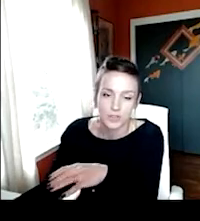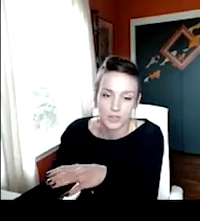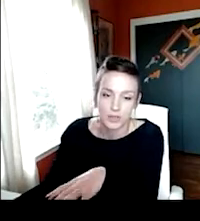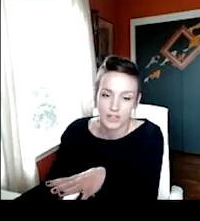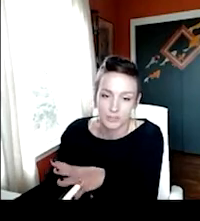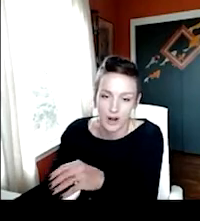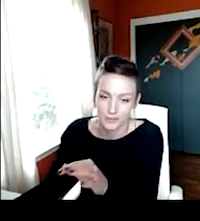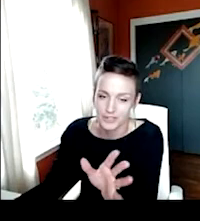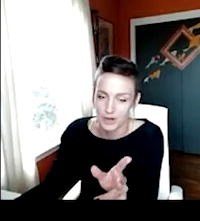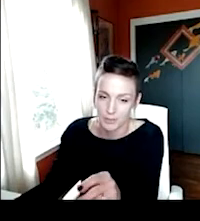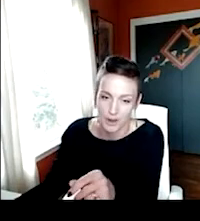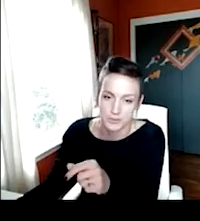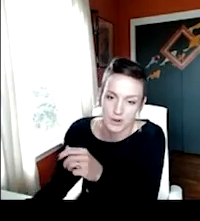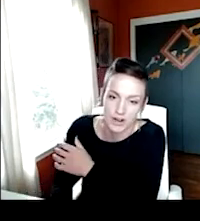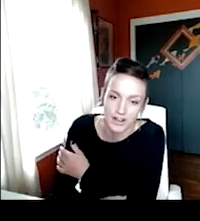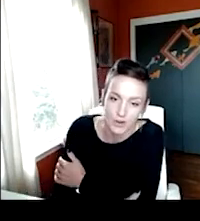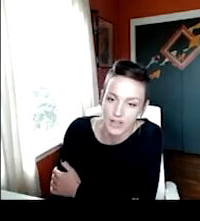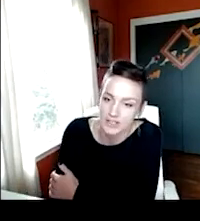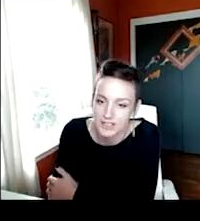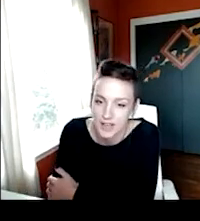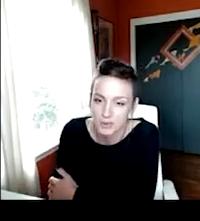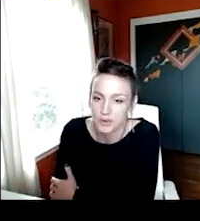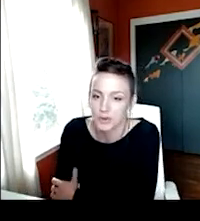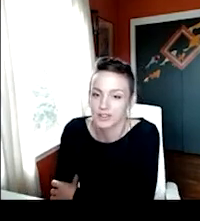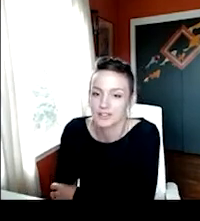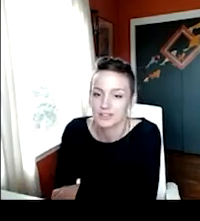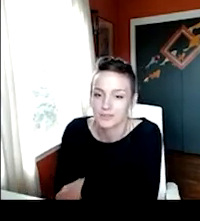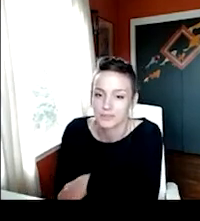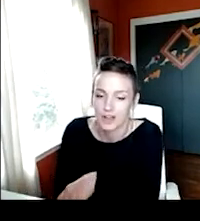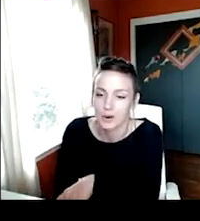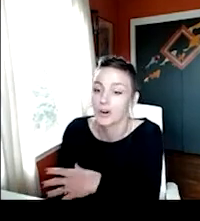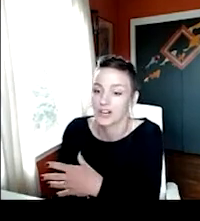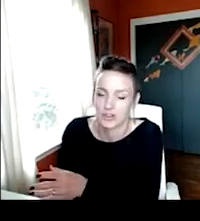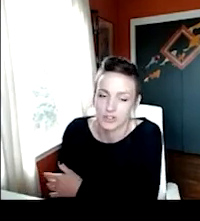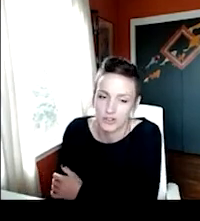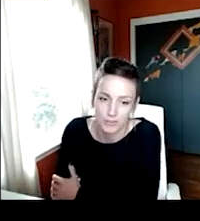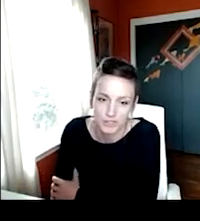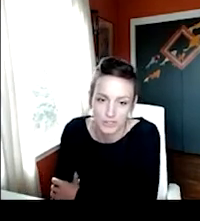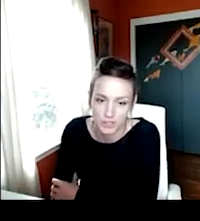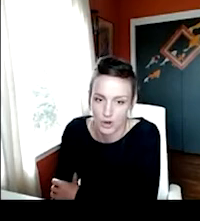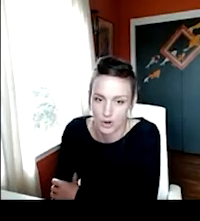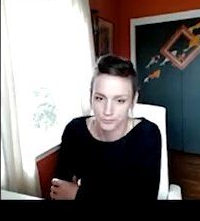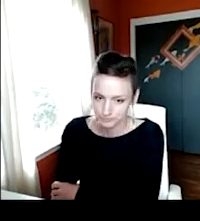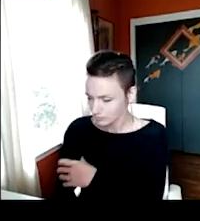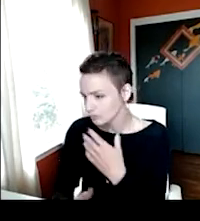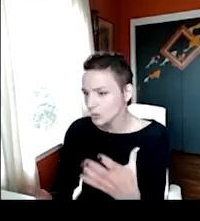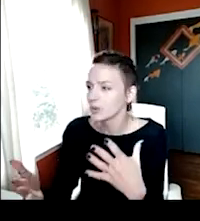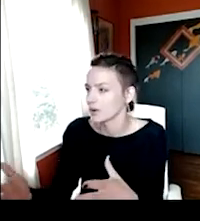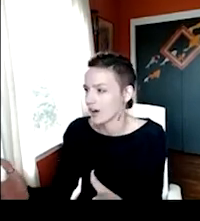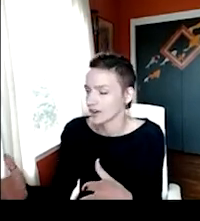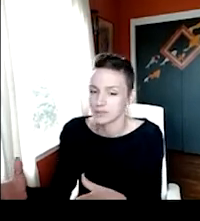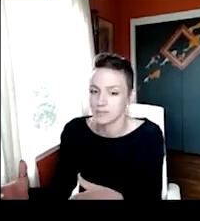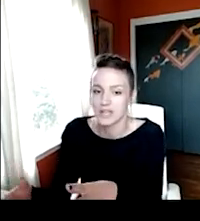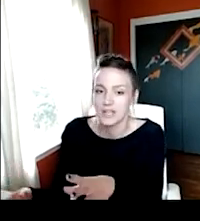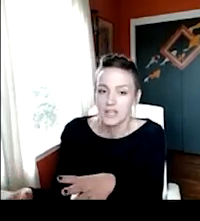So we knew what our problems were, and now we had to decide what we were going, what we were actually trying to accomplish. So what do we